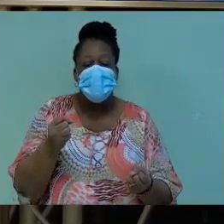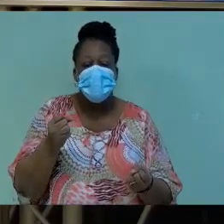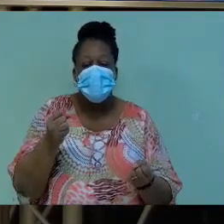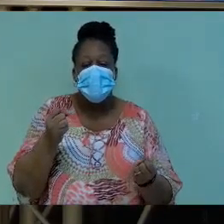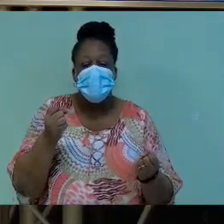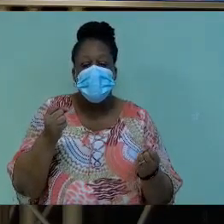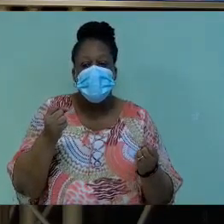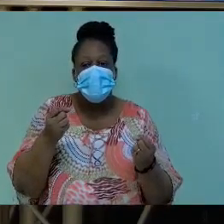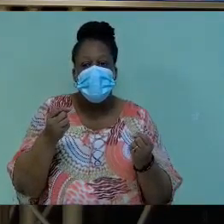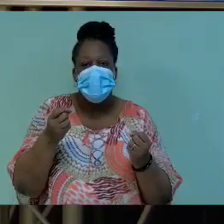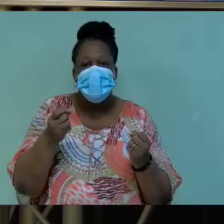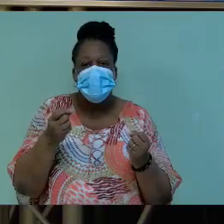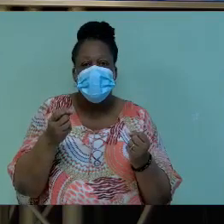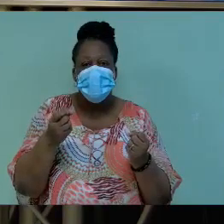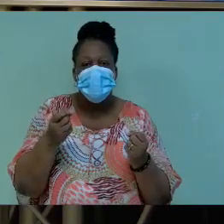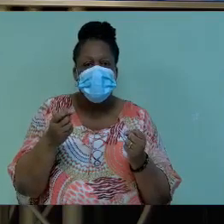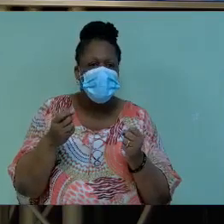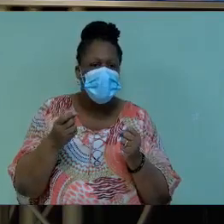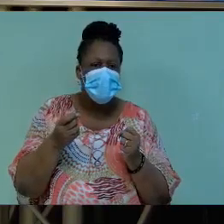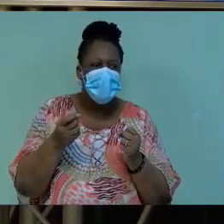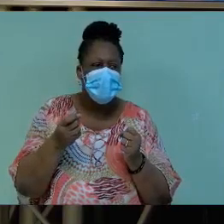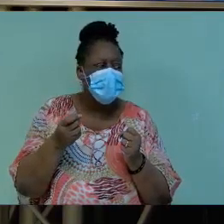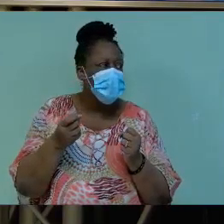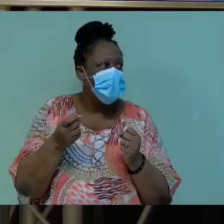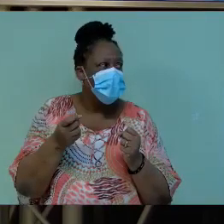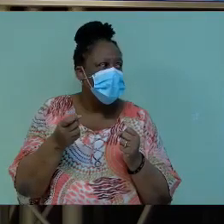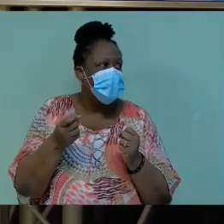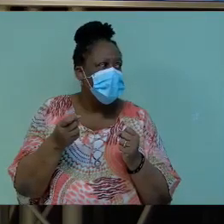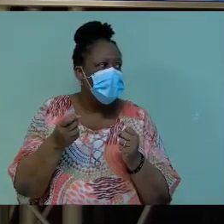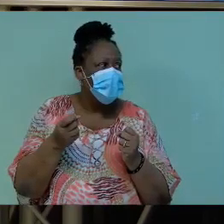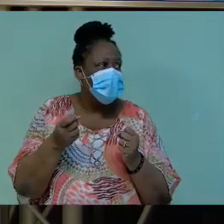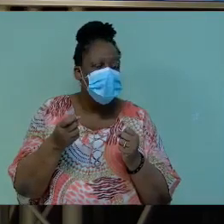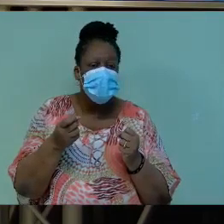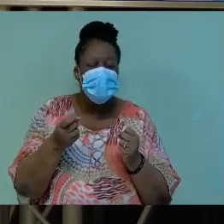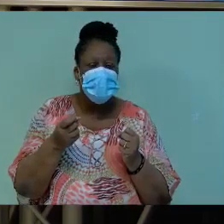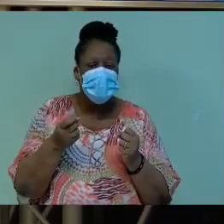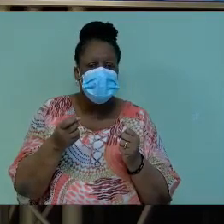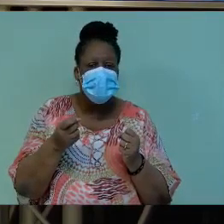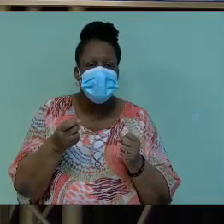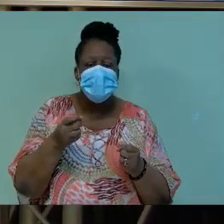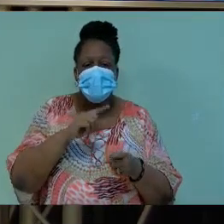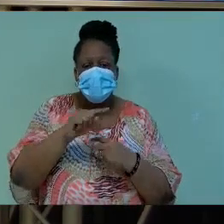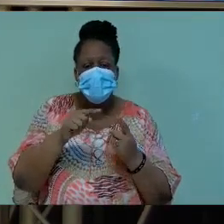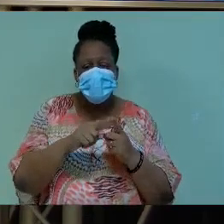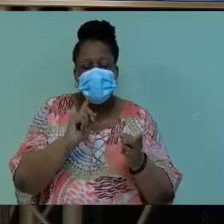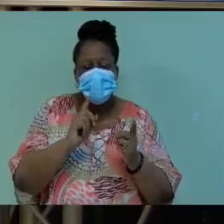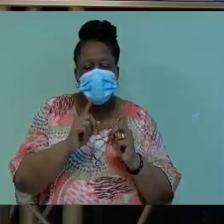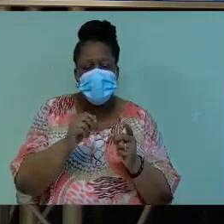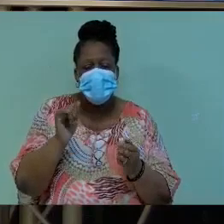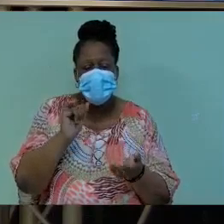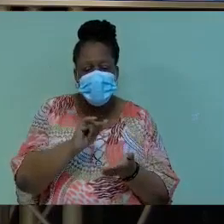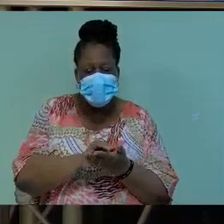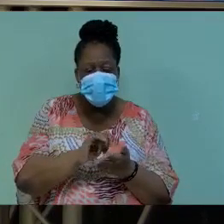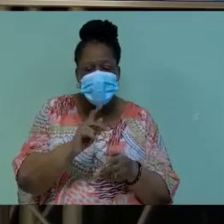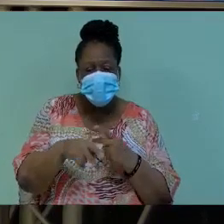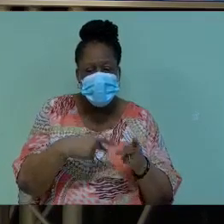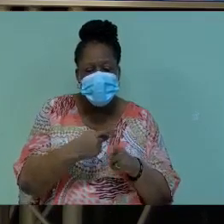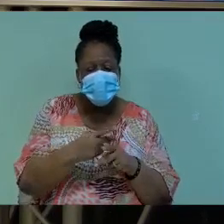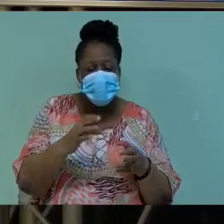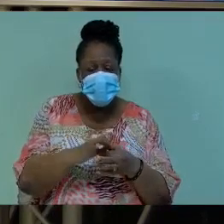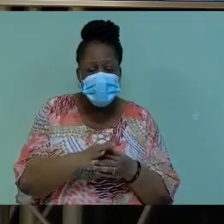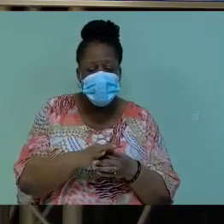to a vaccination and not a disease like COVID-19 that has a significant mortality rate. And so